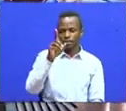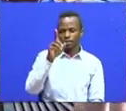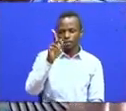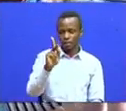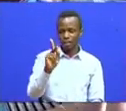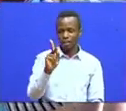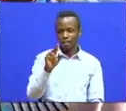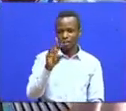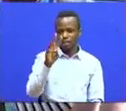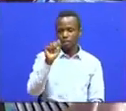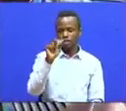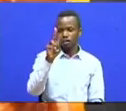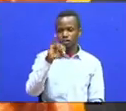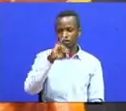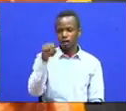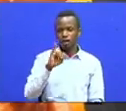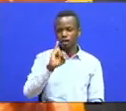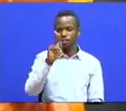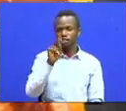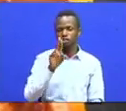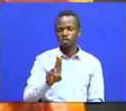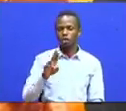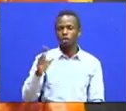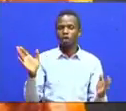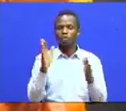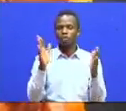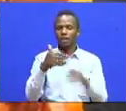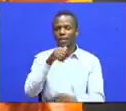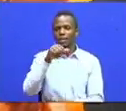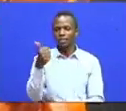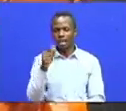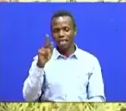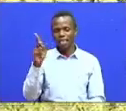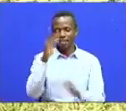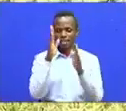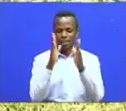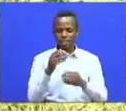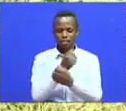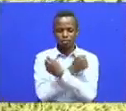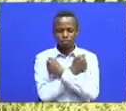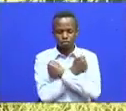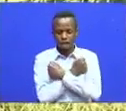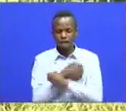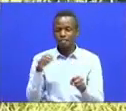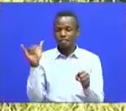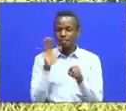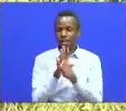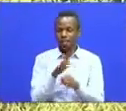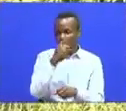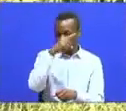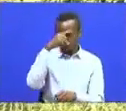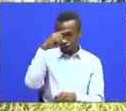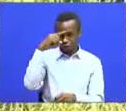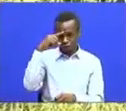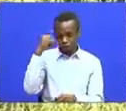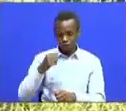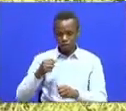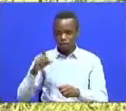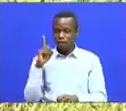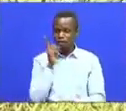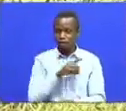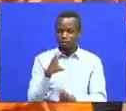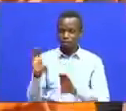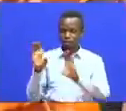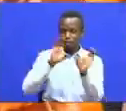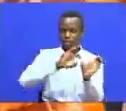this is something that we encourage the rest of the Kenyans to embrace, because fighting for climate